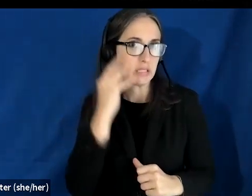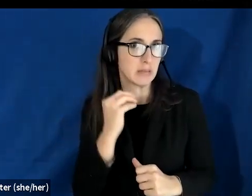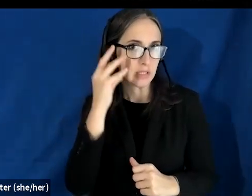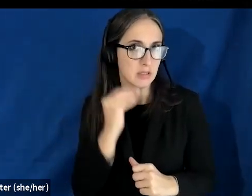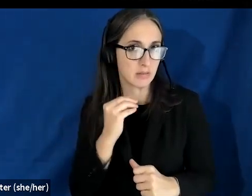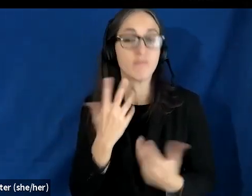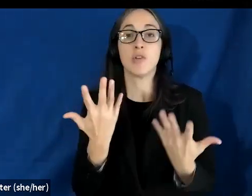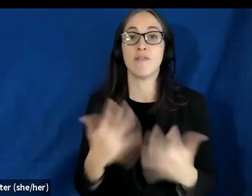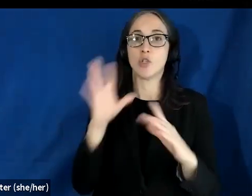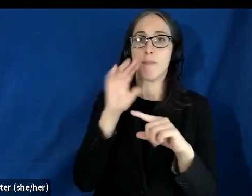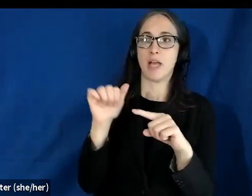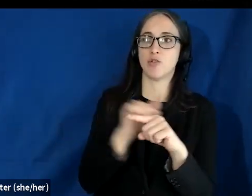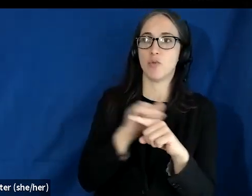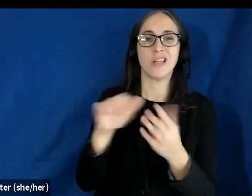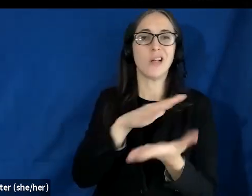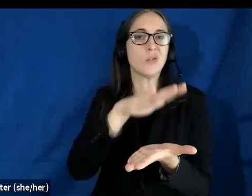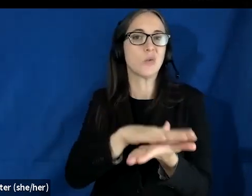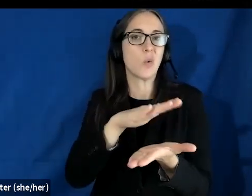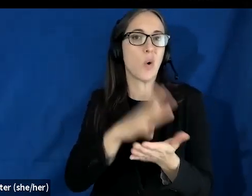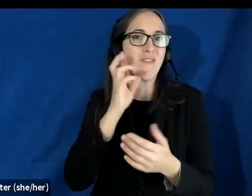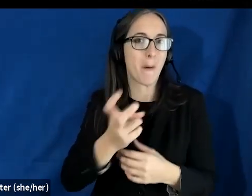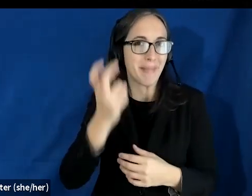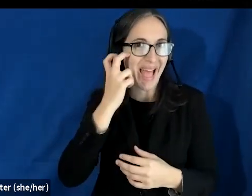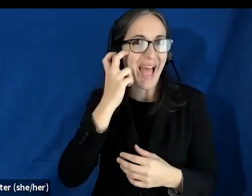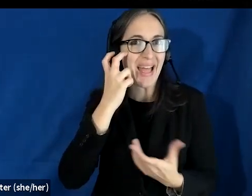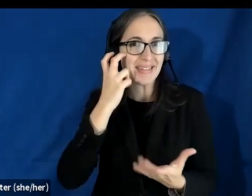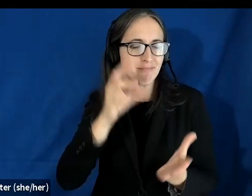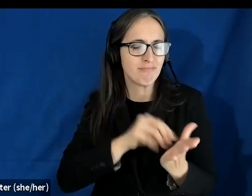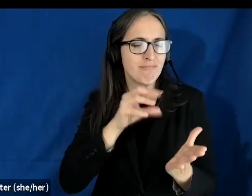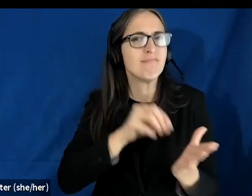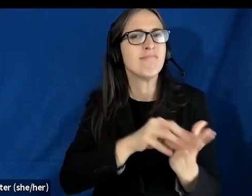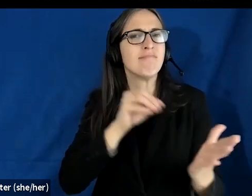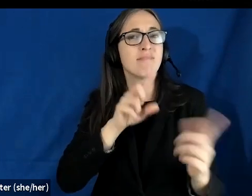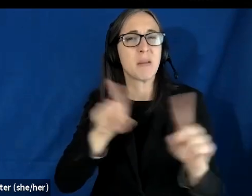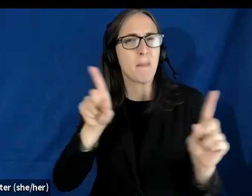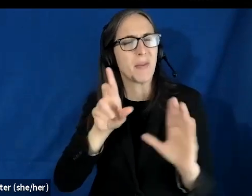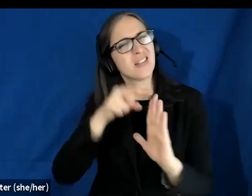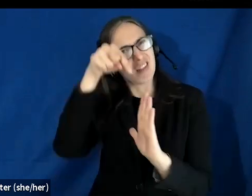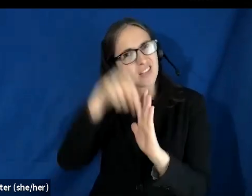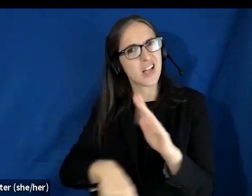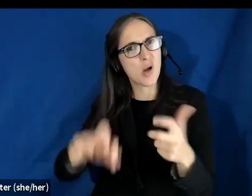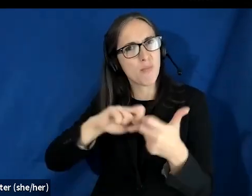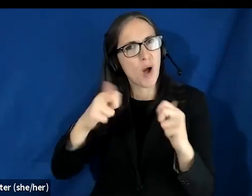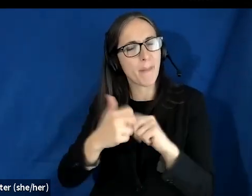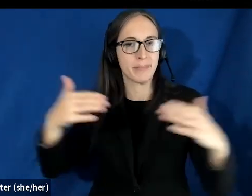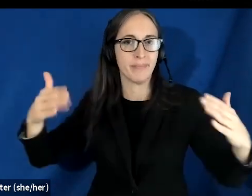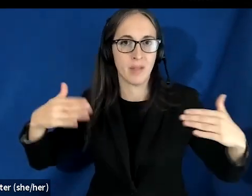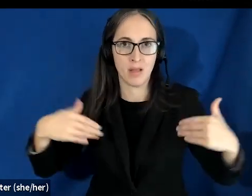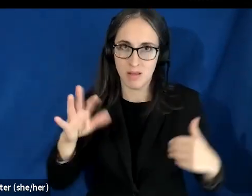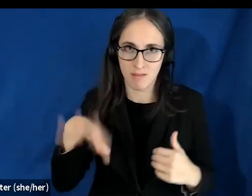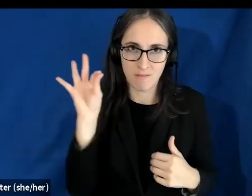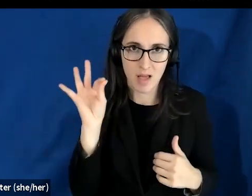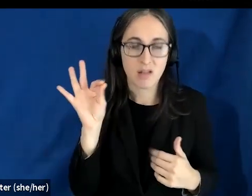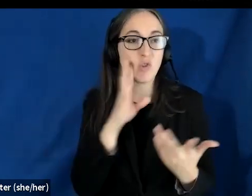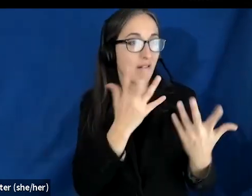School for the Blind, but still, the underlying problem still wasn't discovered. And so I finished that, went back to work, still